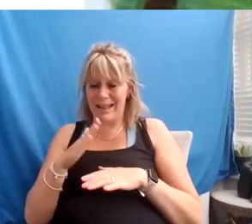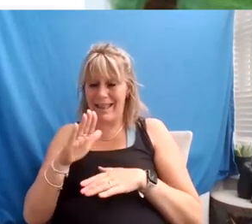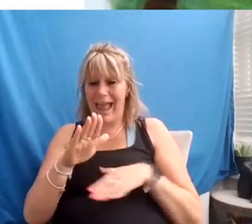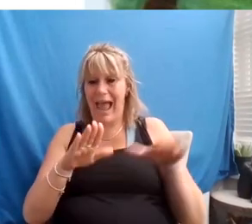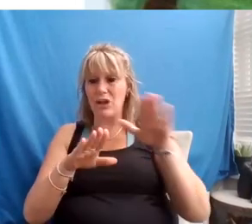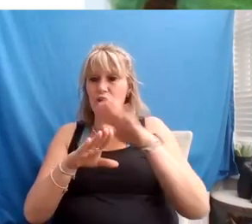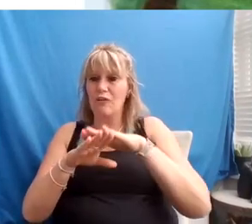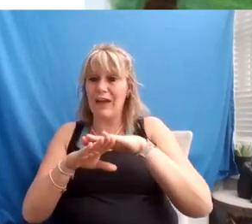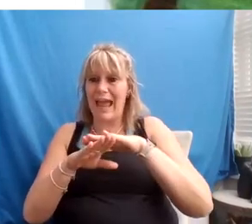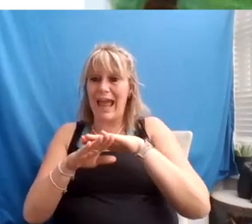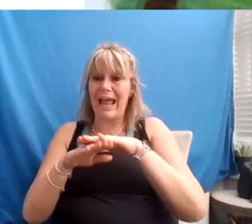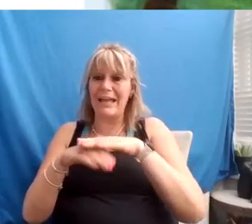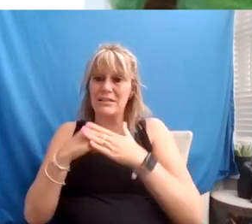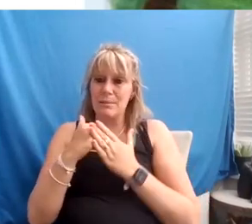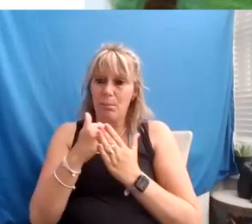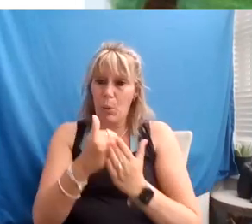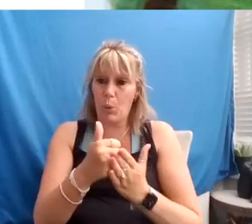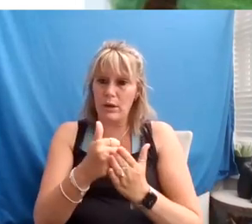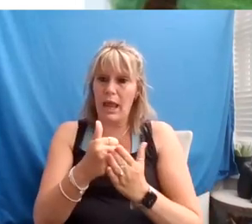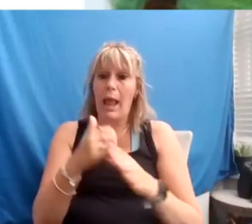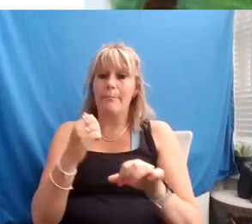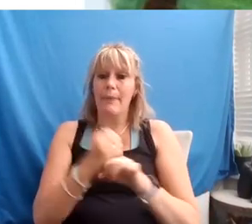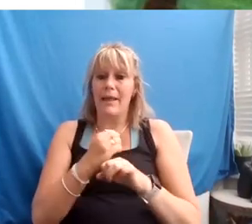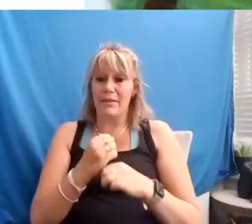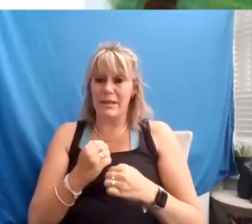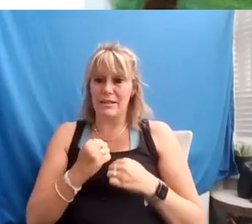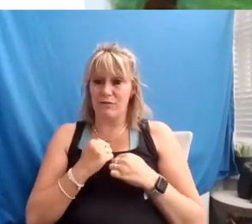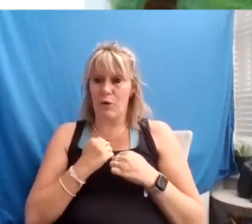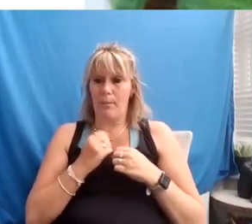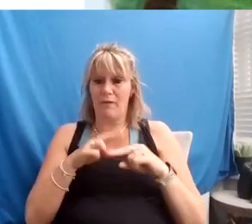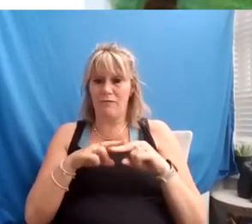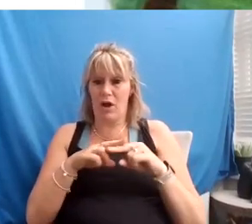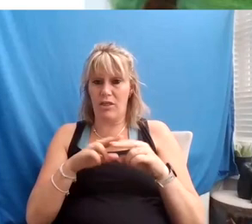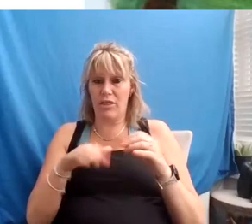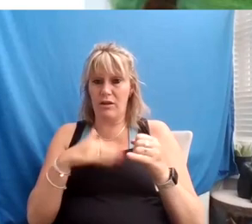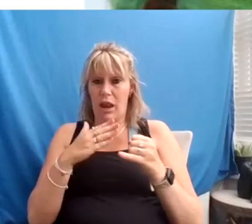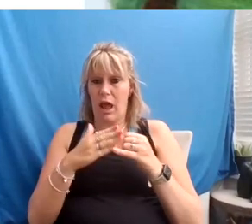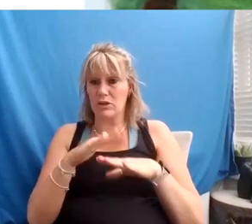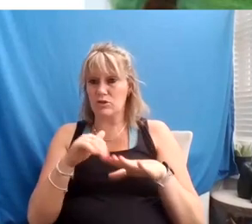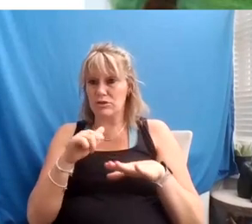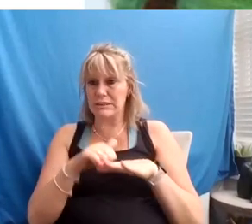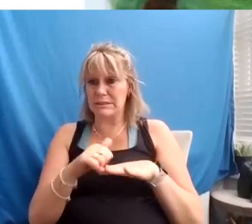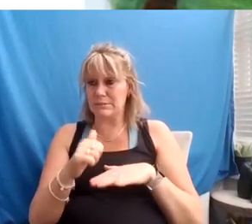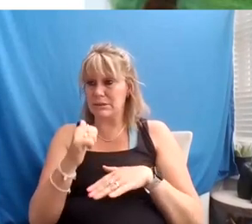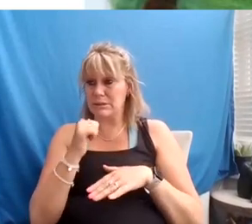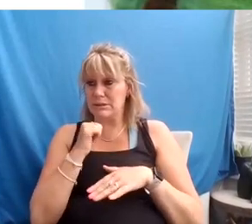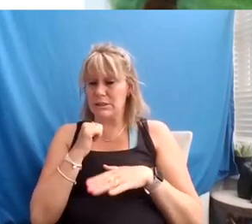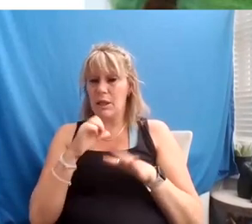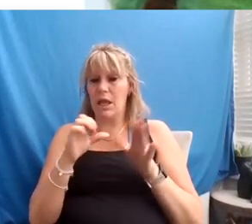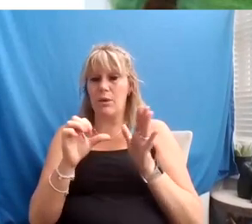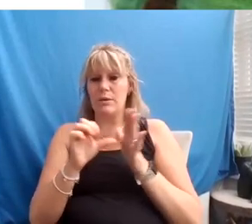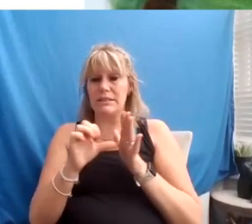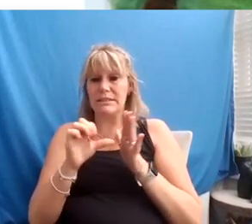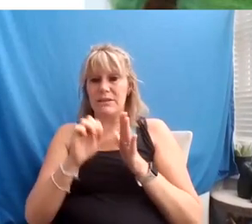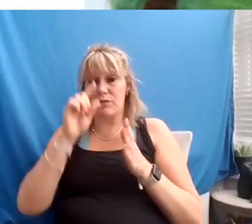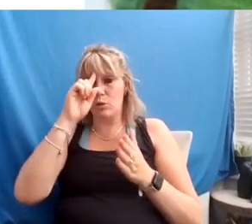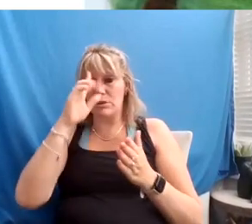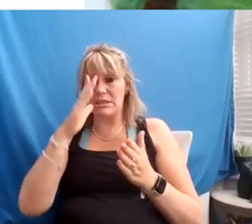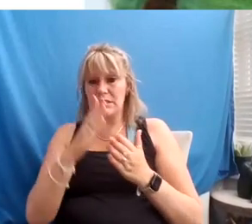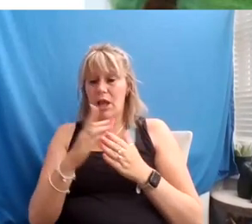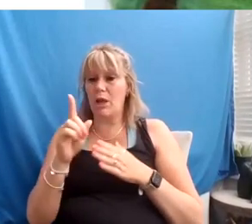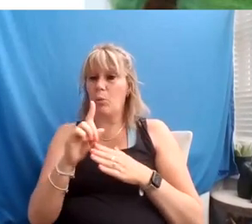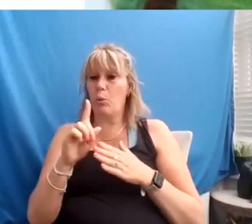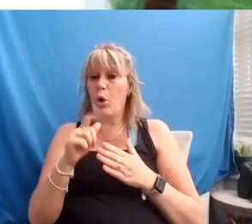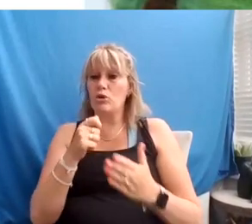support. I made this for my dad last Christmas. It was difficult to decide what to